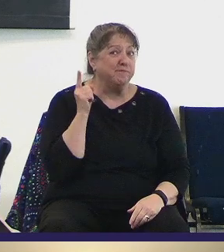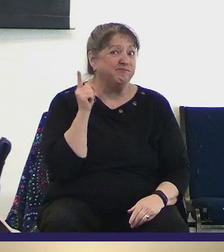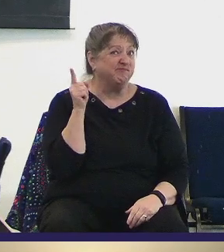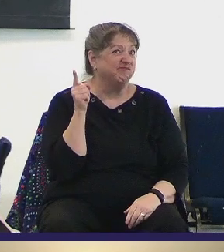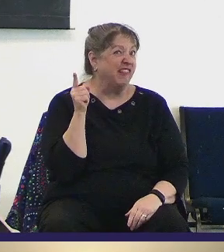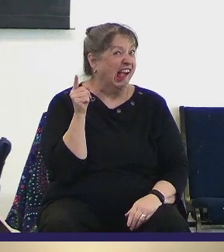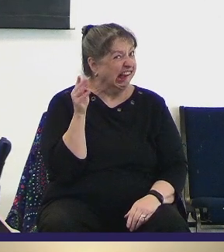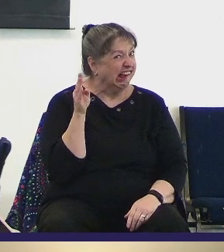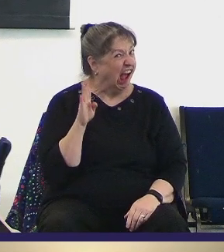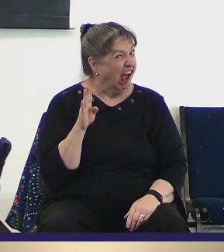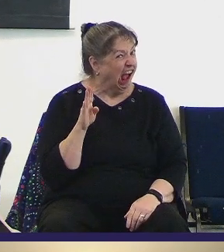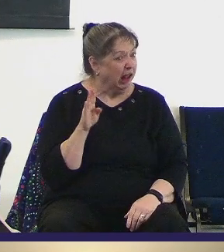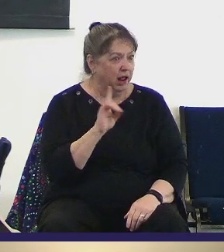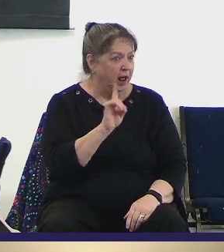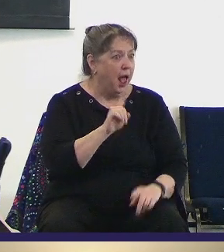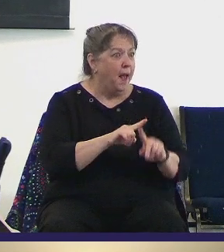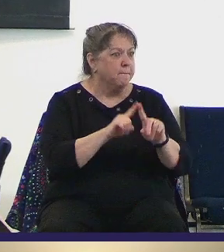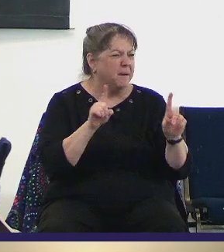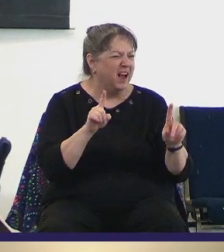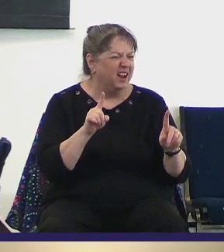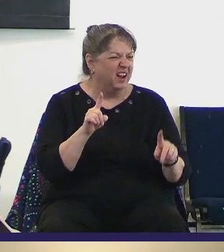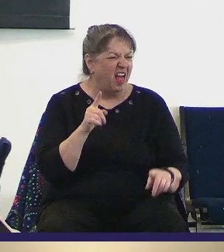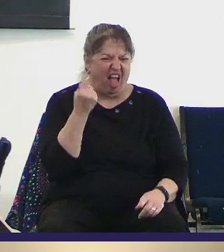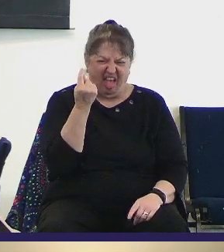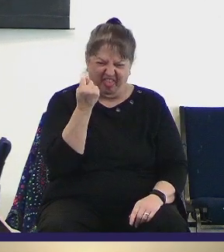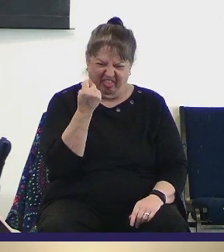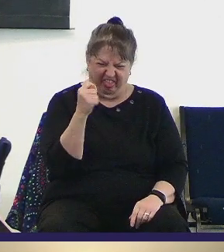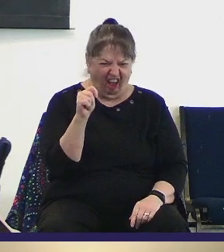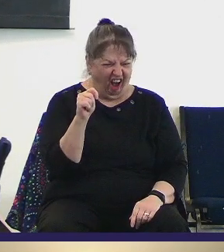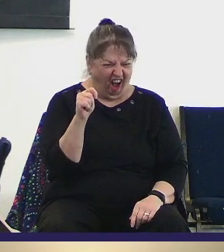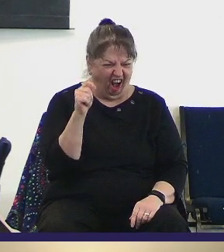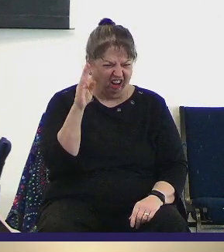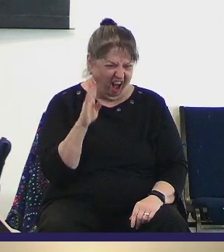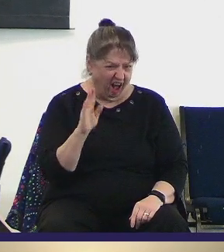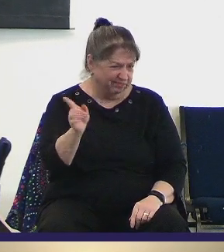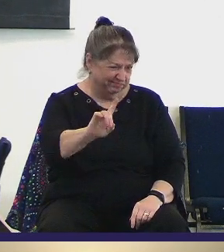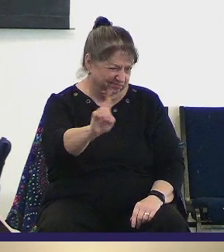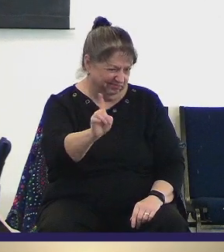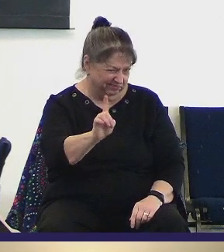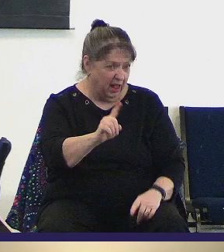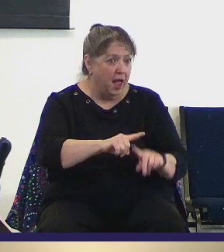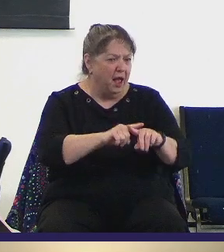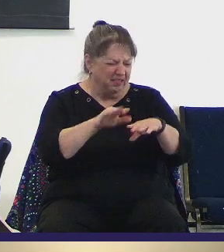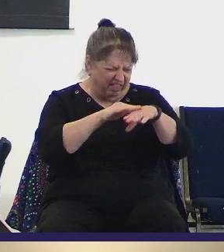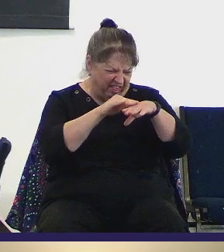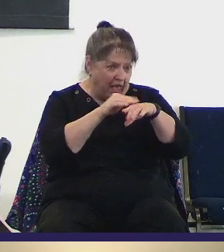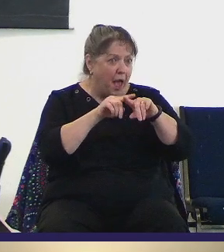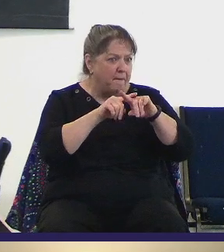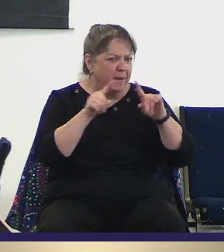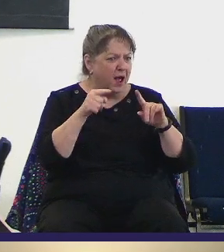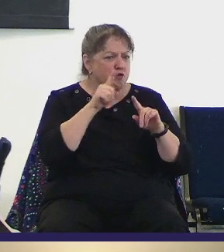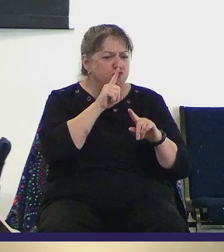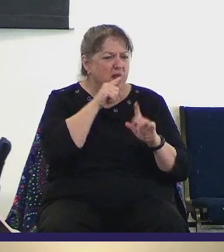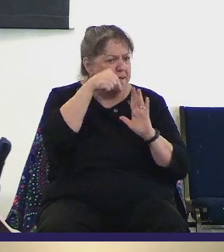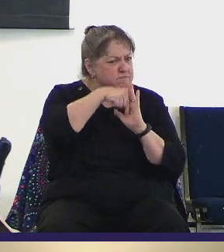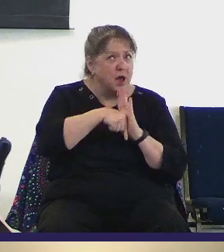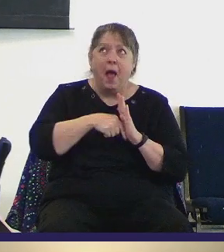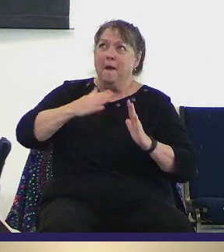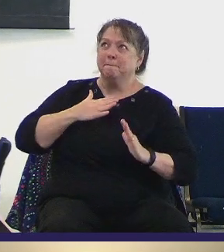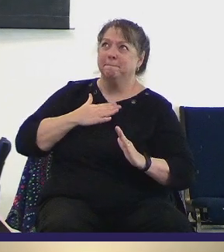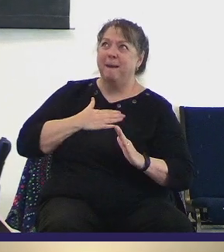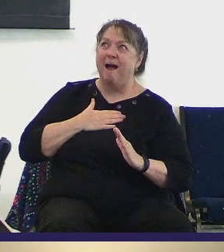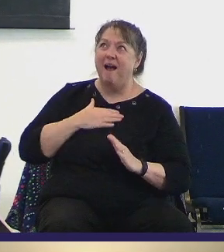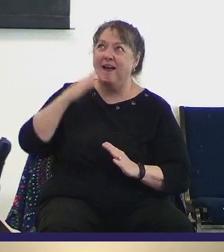that just that He is the God, but that He is your God and our God as individuals and then as a body of believers.